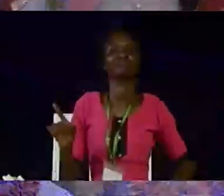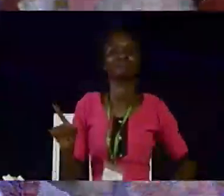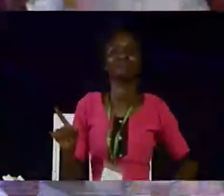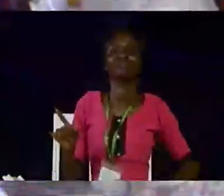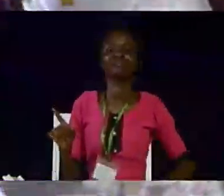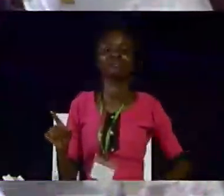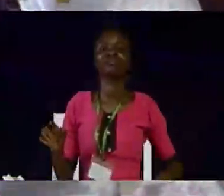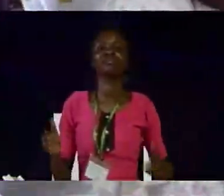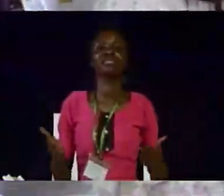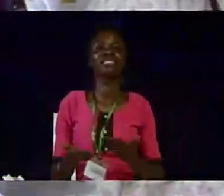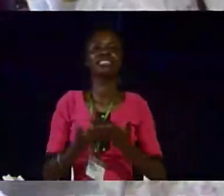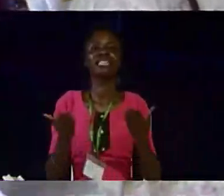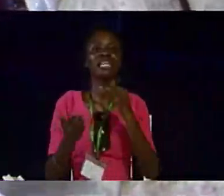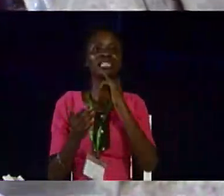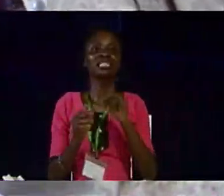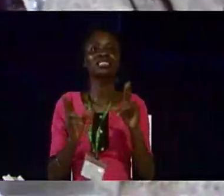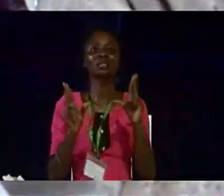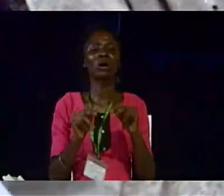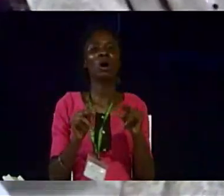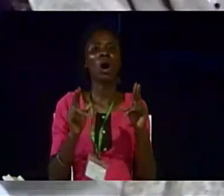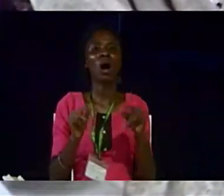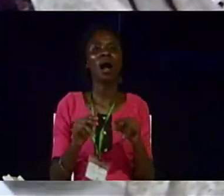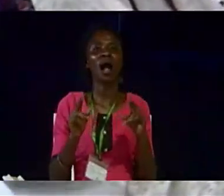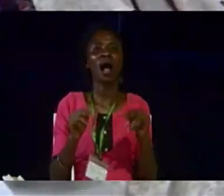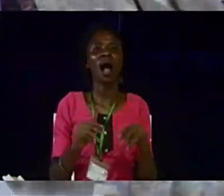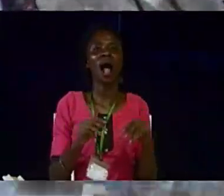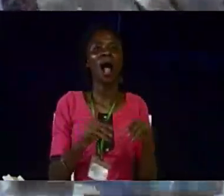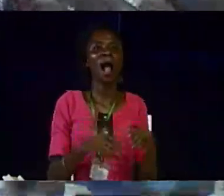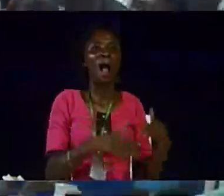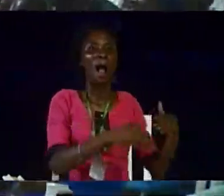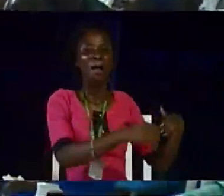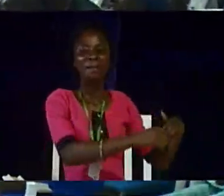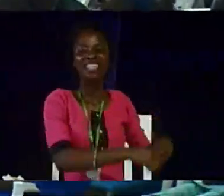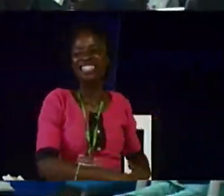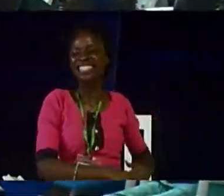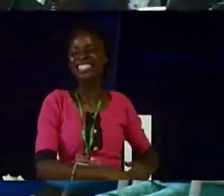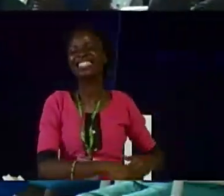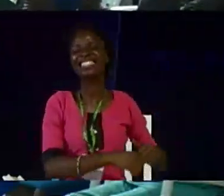Lord. There is none